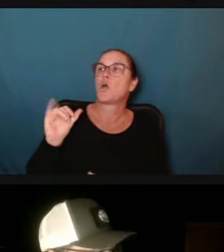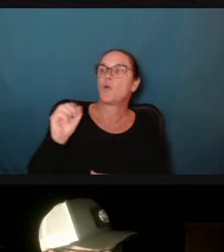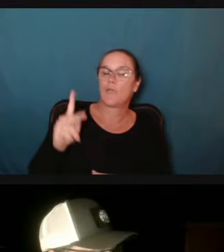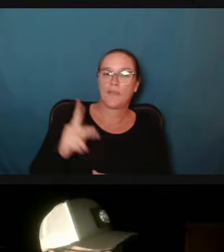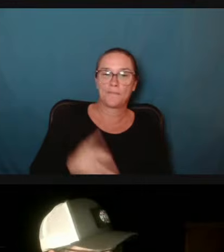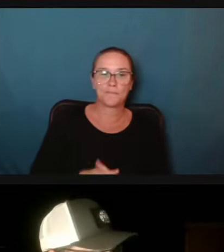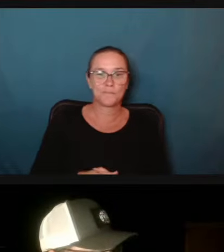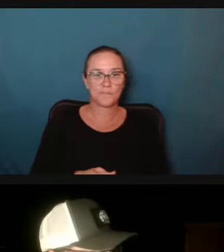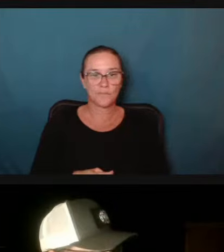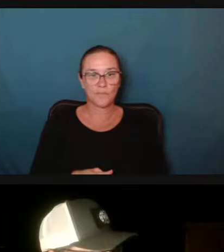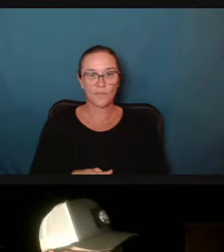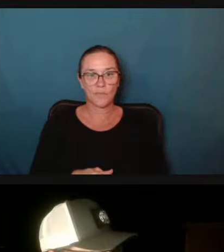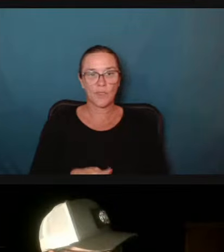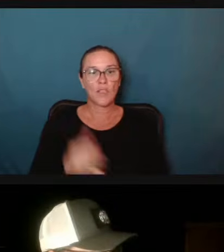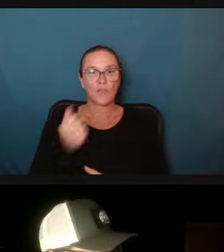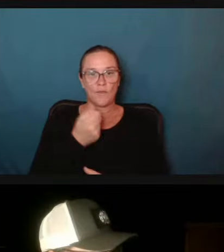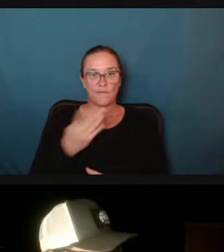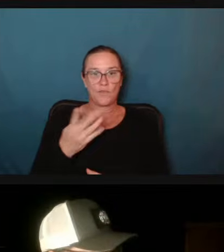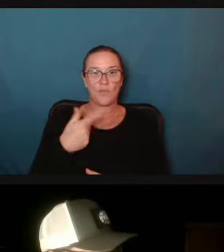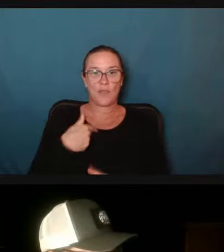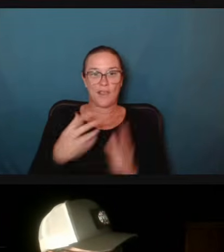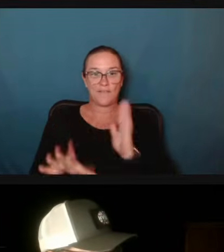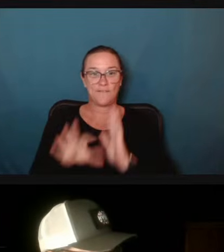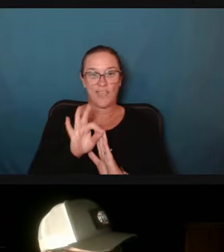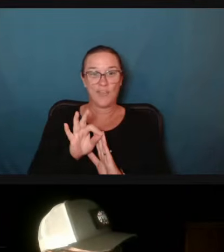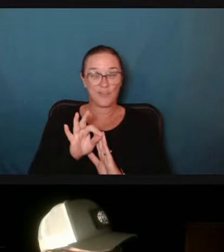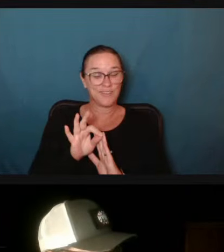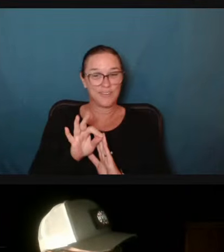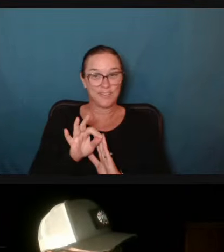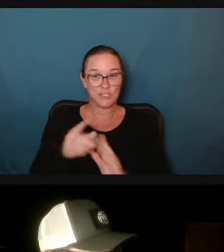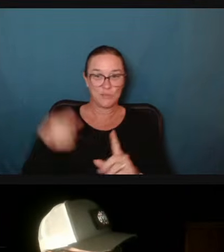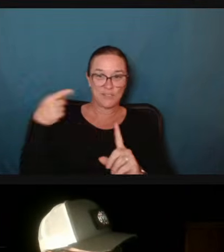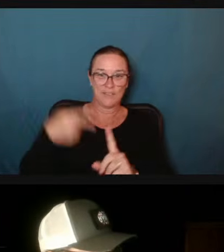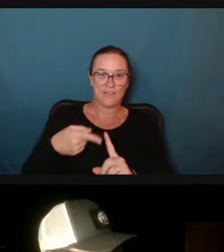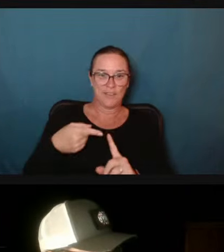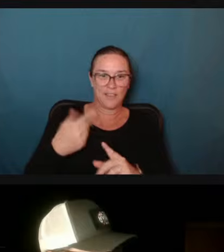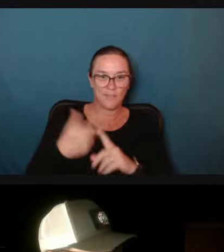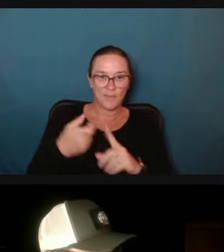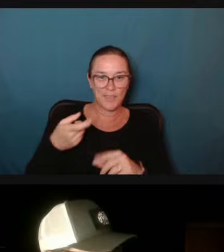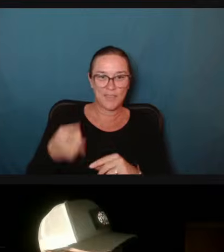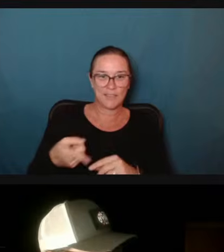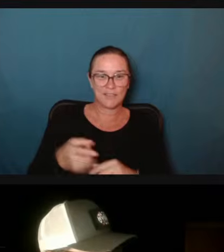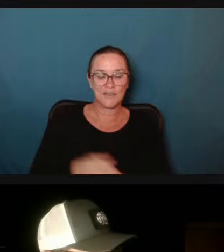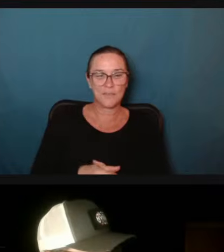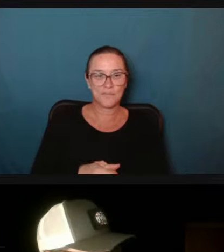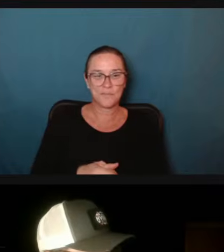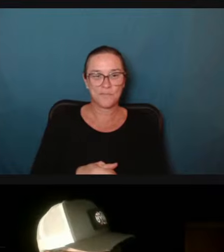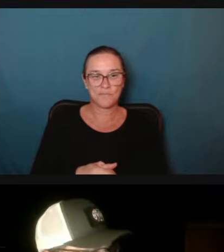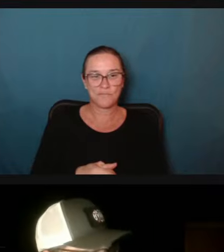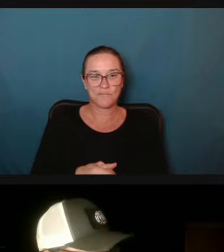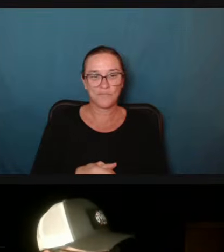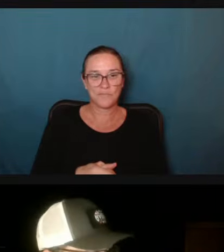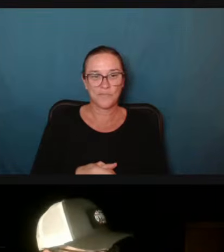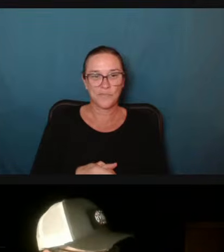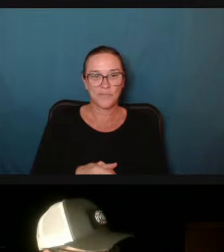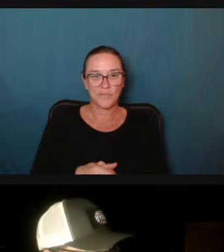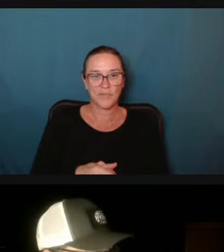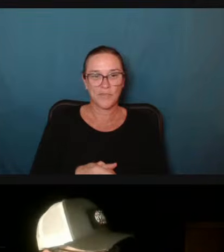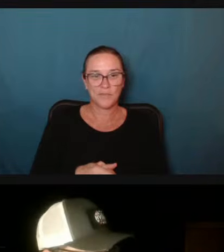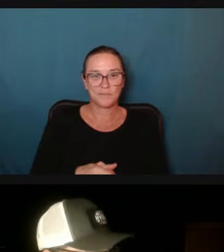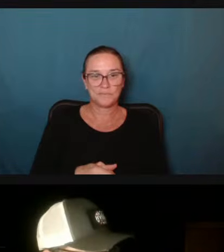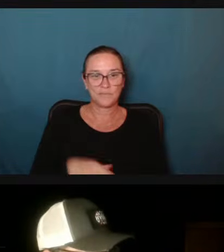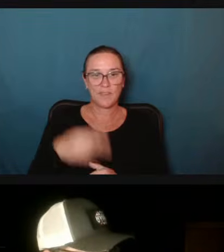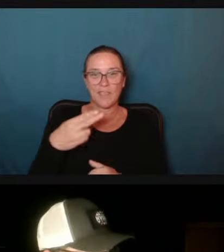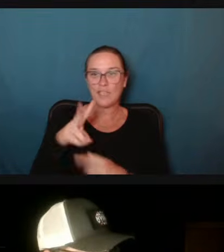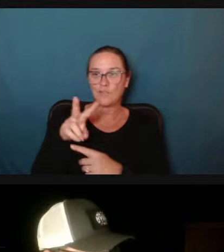Yeah, although there were a couple that I found for here as well. Yeah, like the old geodometer that the HVO